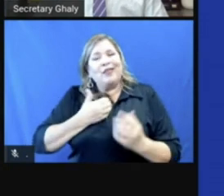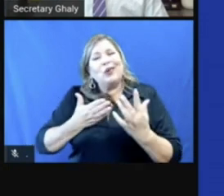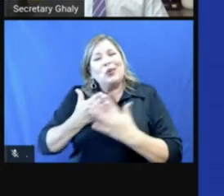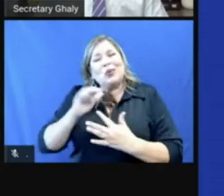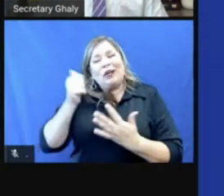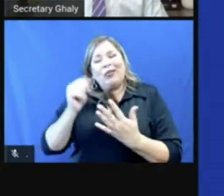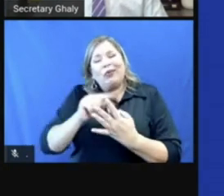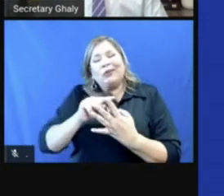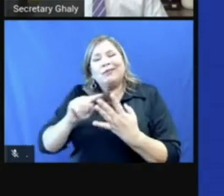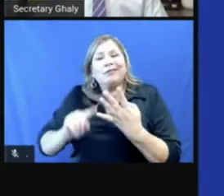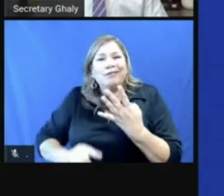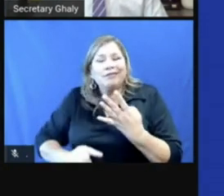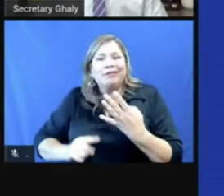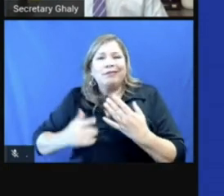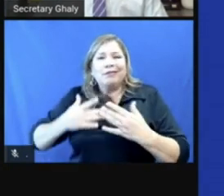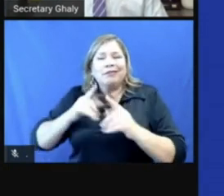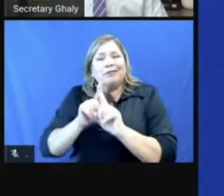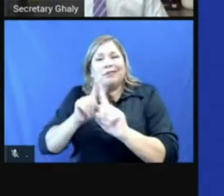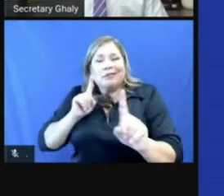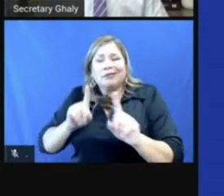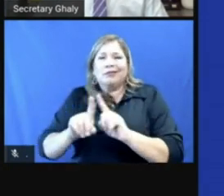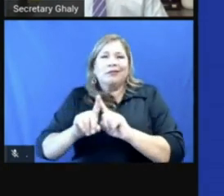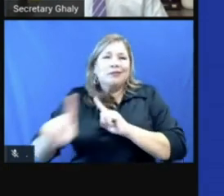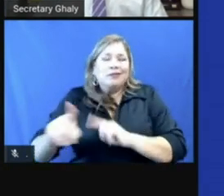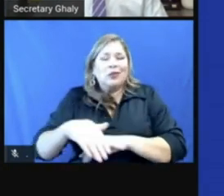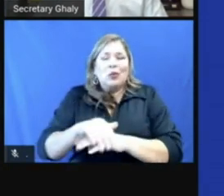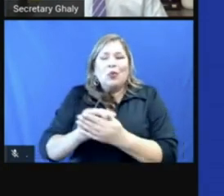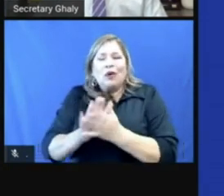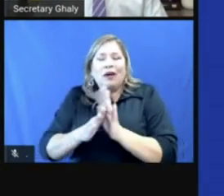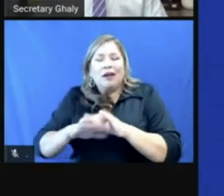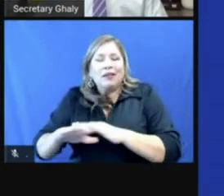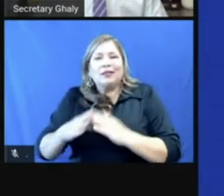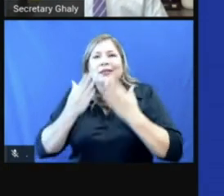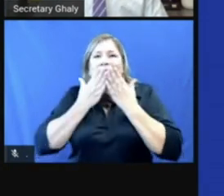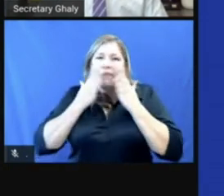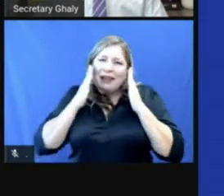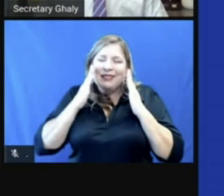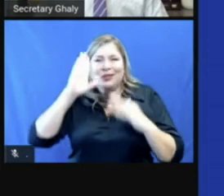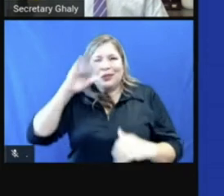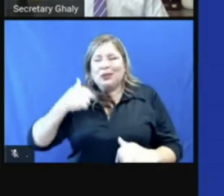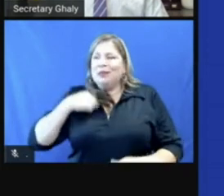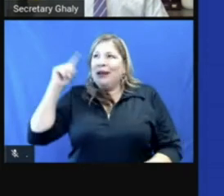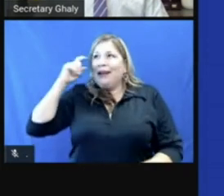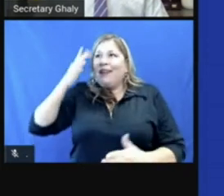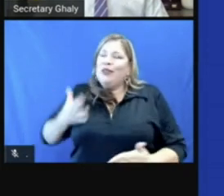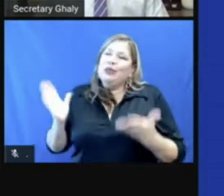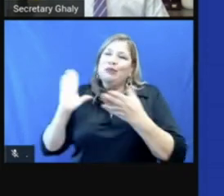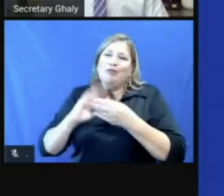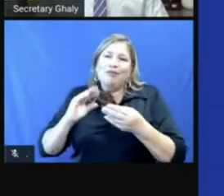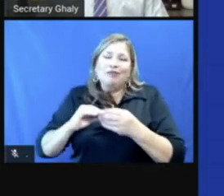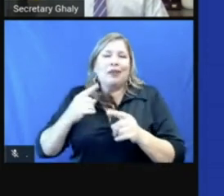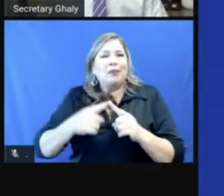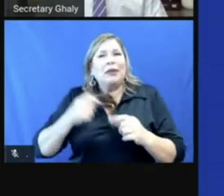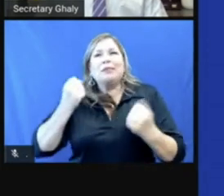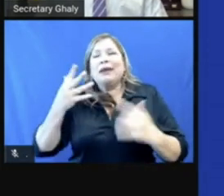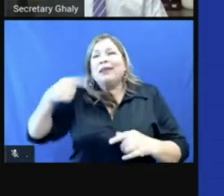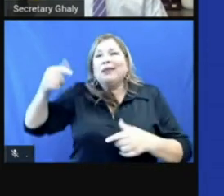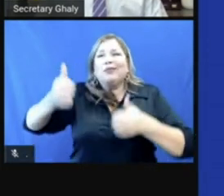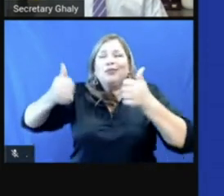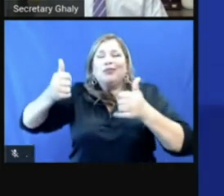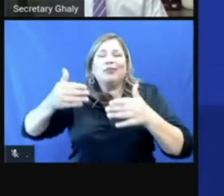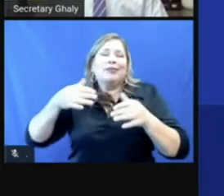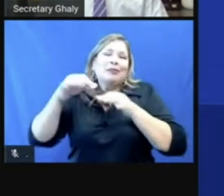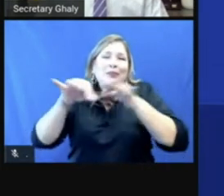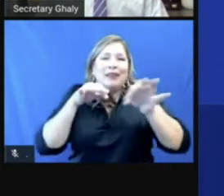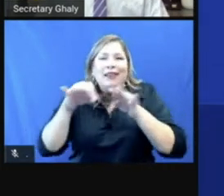and different interventions we've been talking about, both the governor and I, local public health, national public health leaders for many, many months